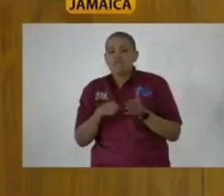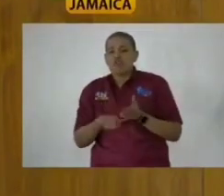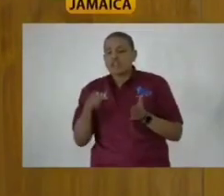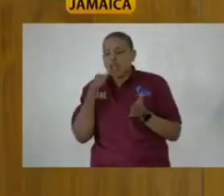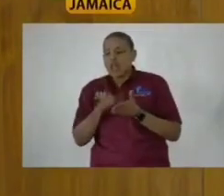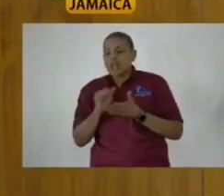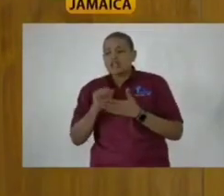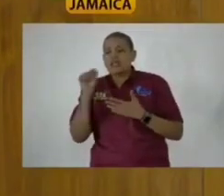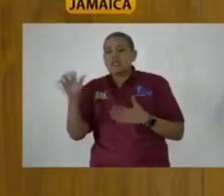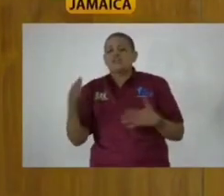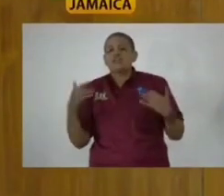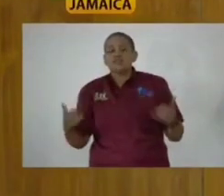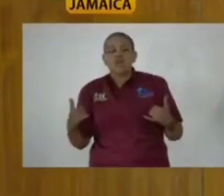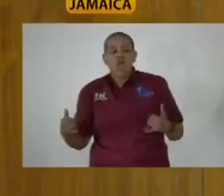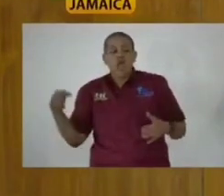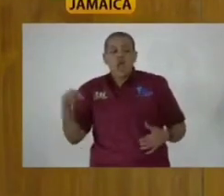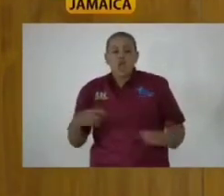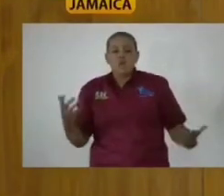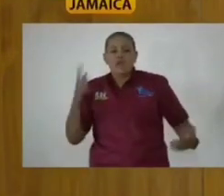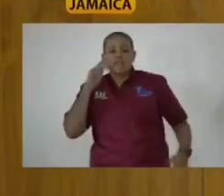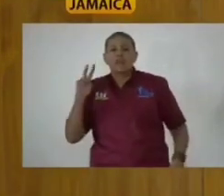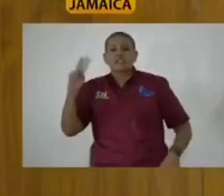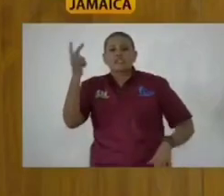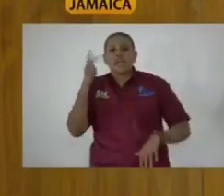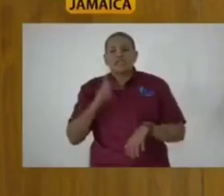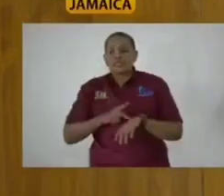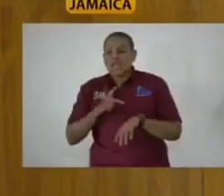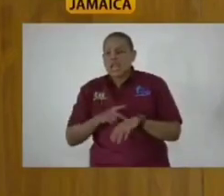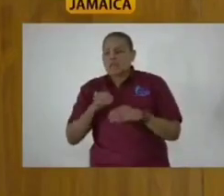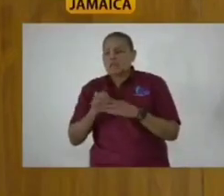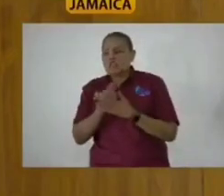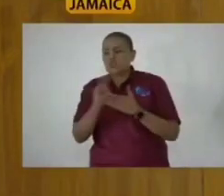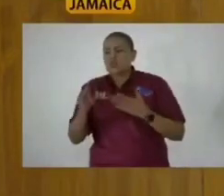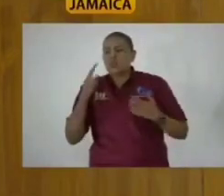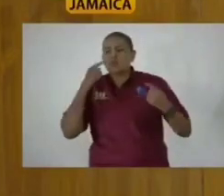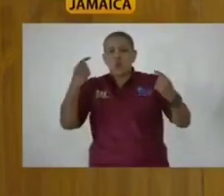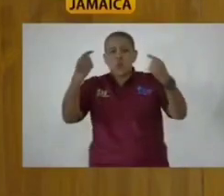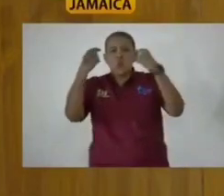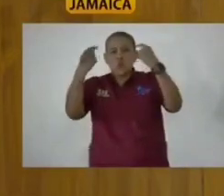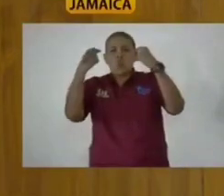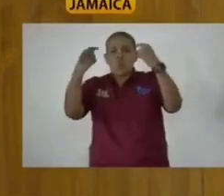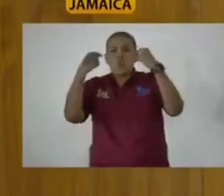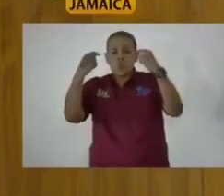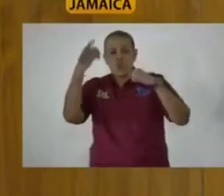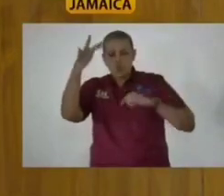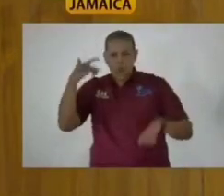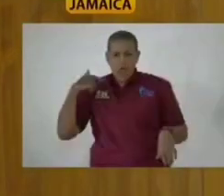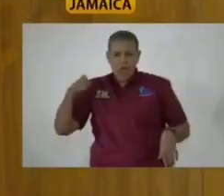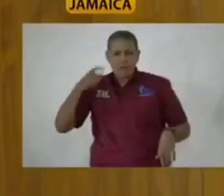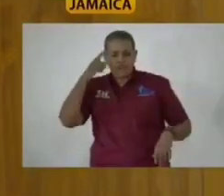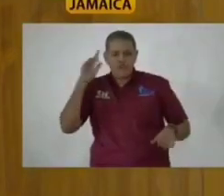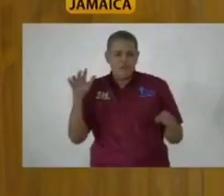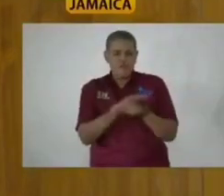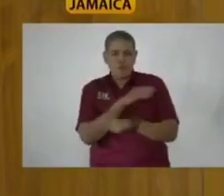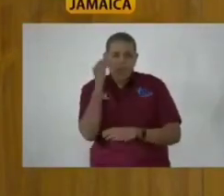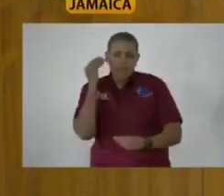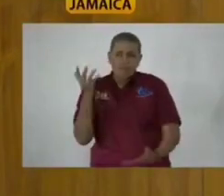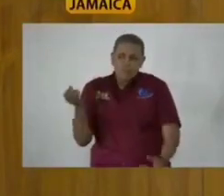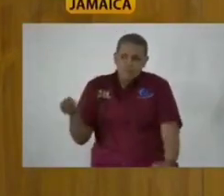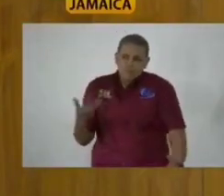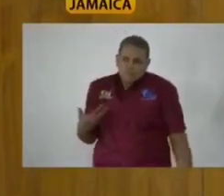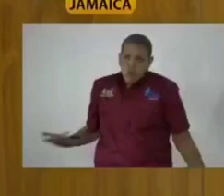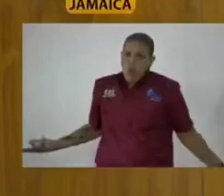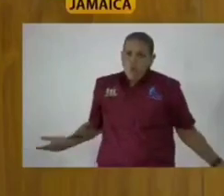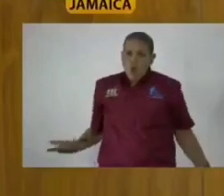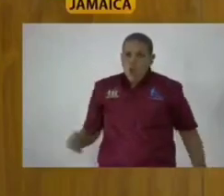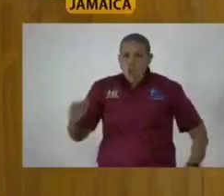today, and you come here for the second time in 2 weeks to berate me because I've asked you for full disclosure on what